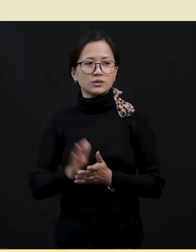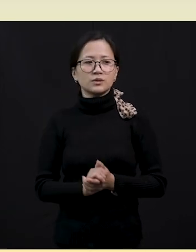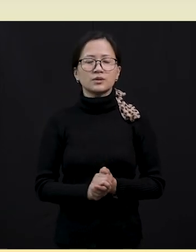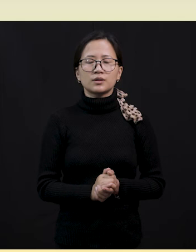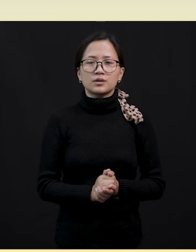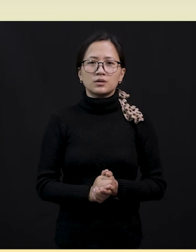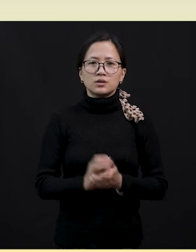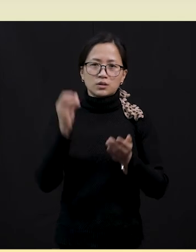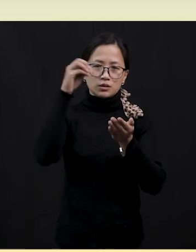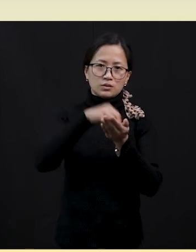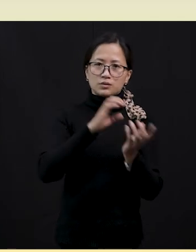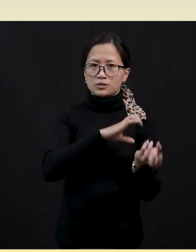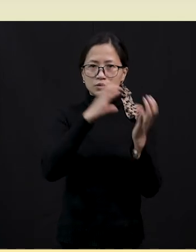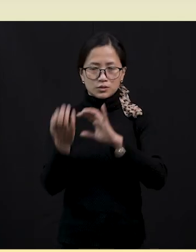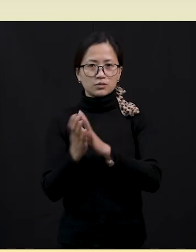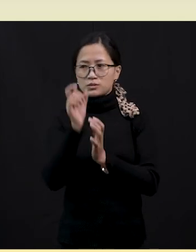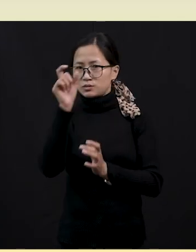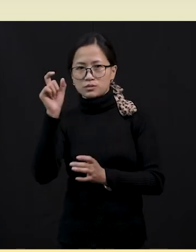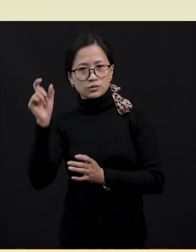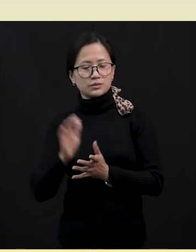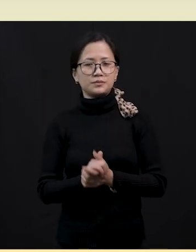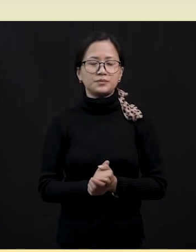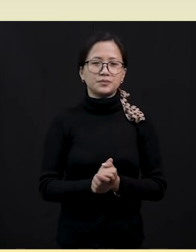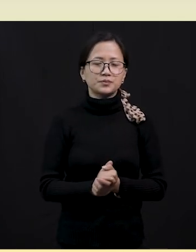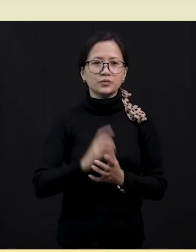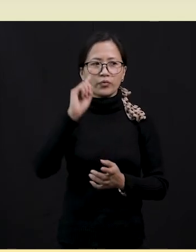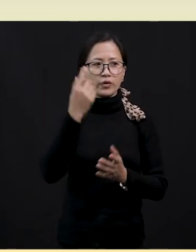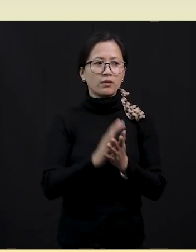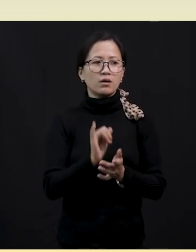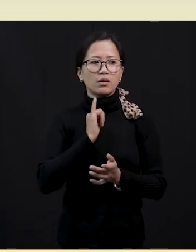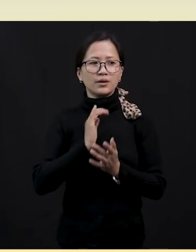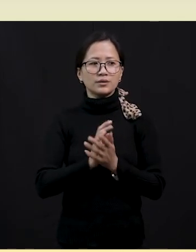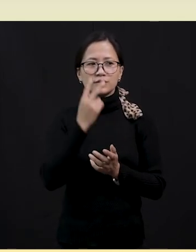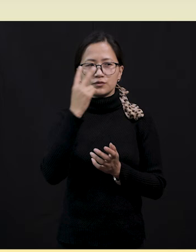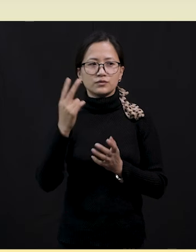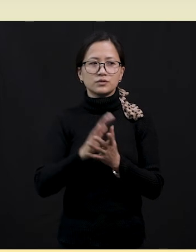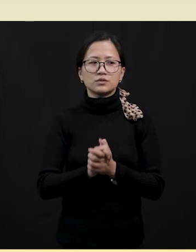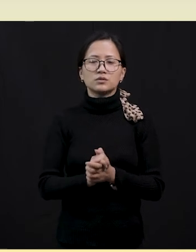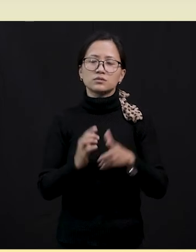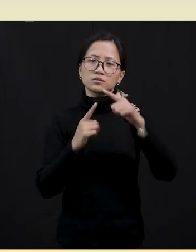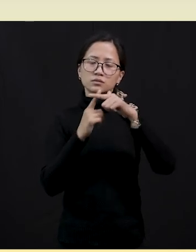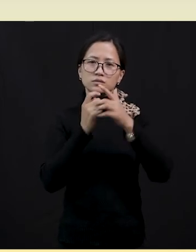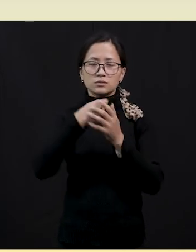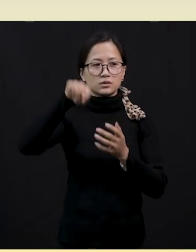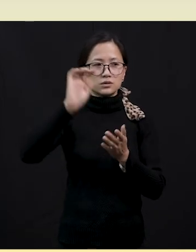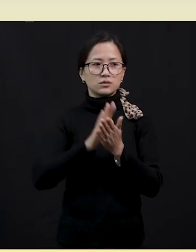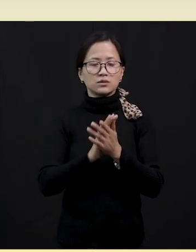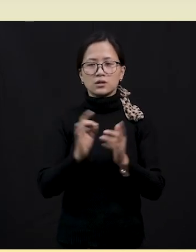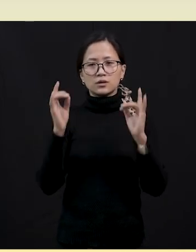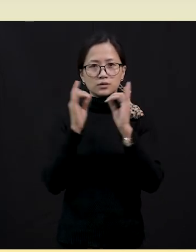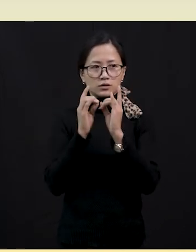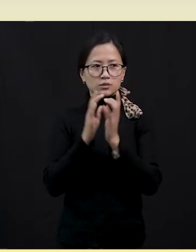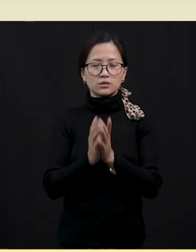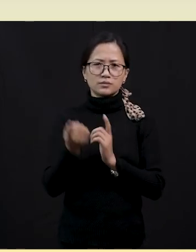bracket. So you have to just change the verb form here. So the first one is, I visit the Taj